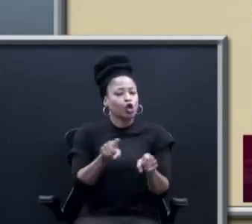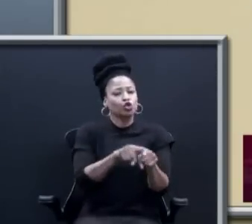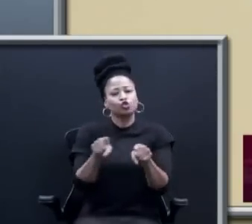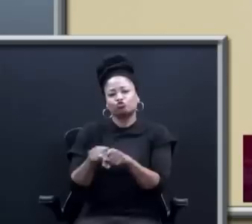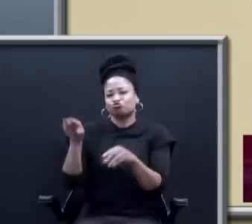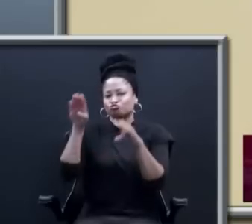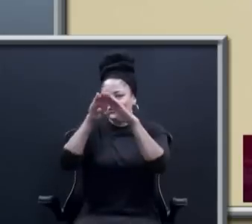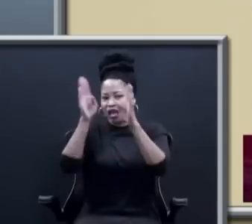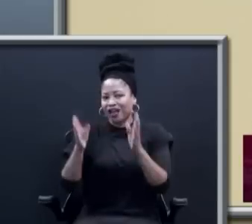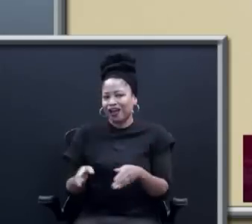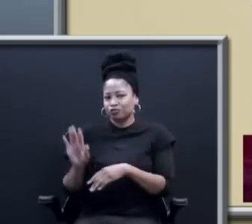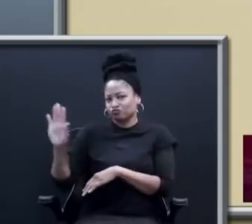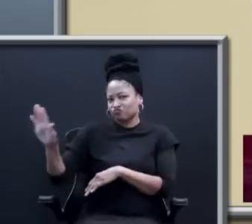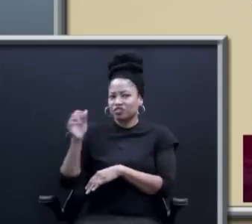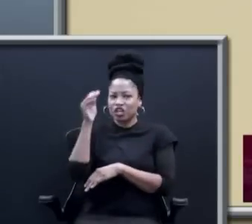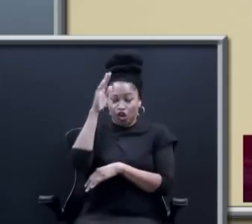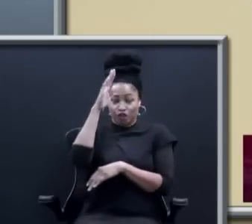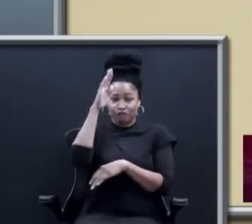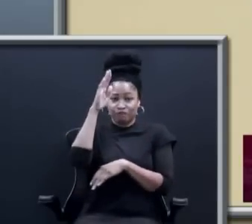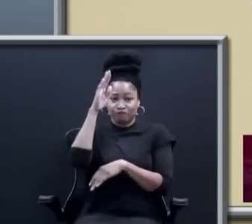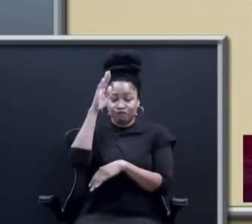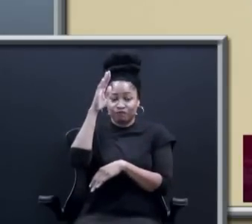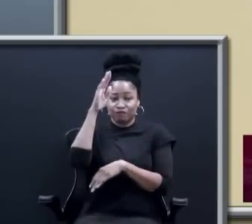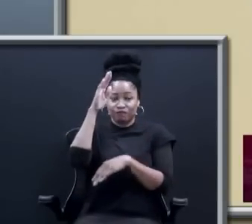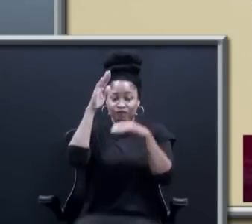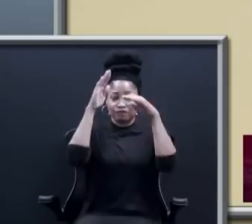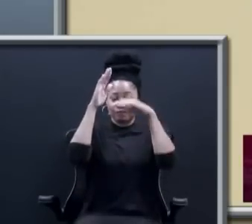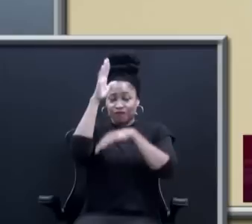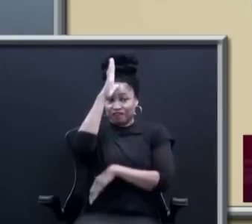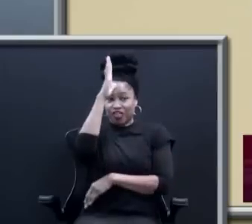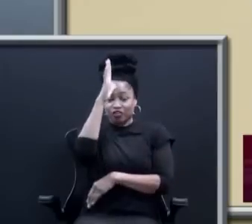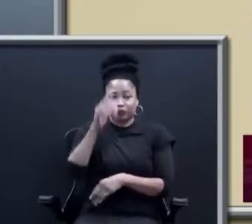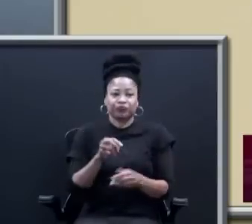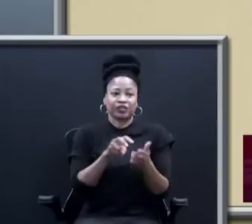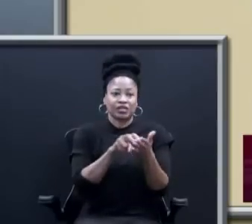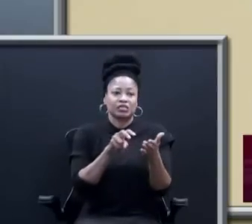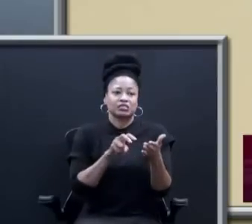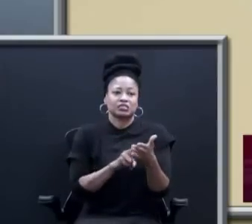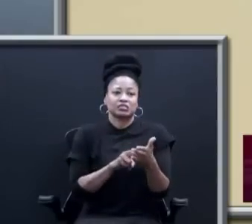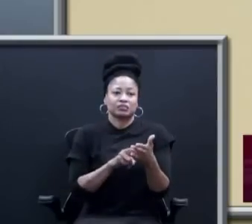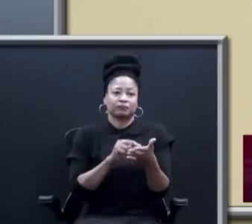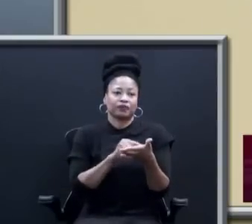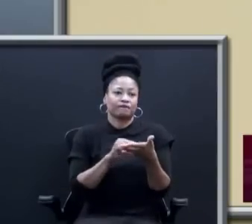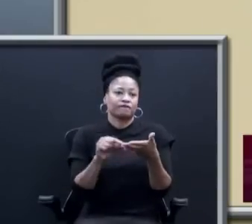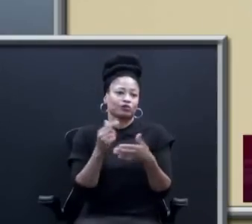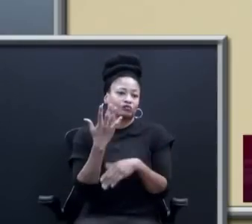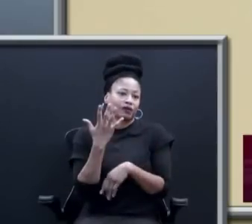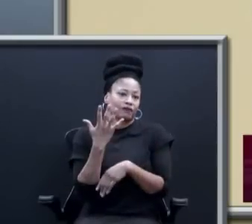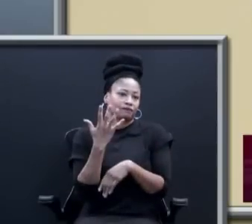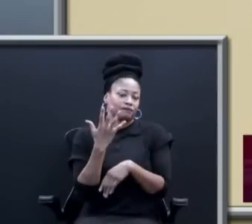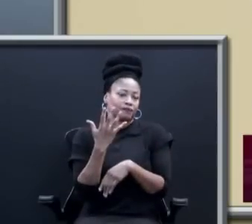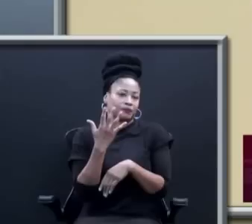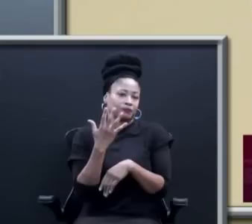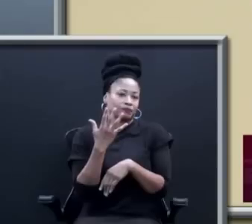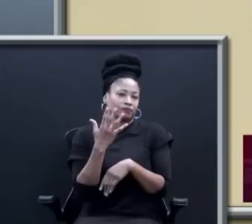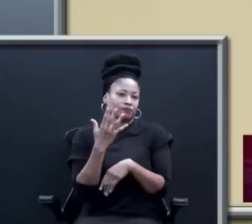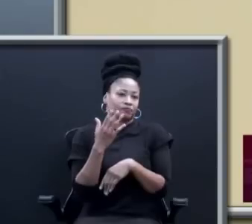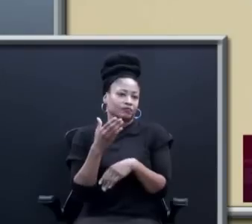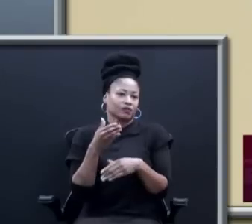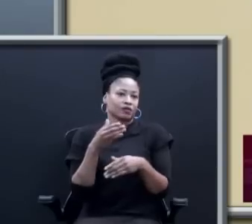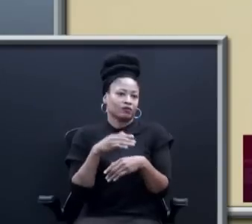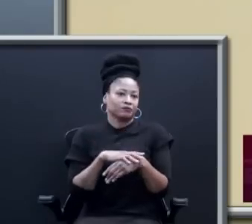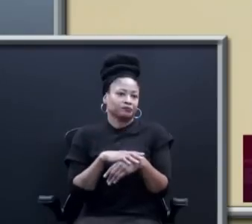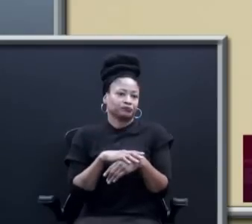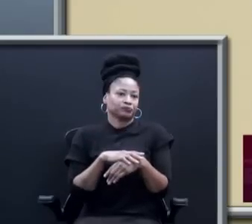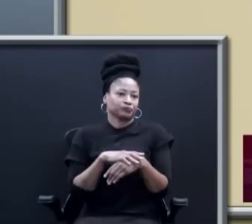for an house. Now skip now to verse 5 and continue, because we've already talked that over. Go ahead and read. Your